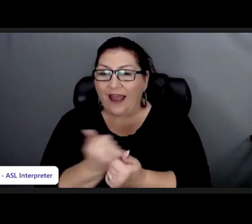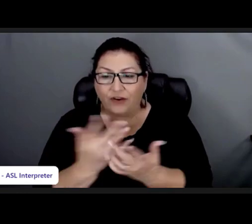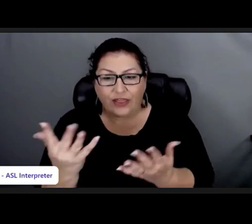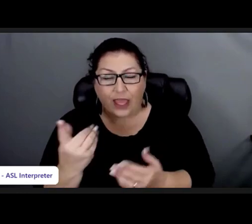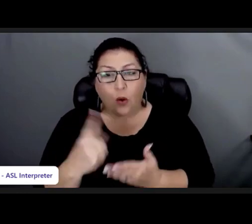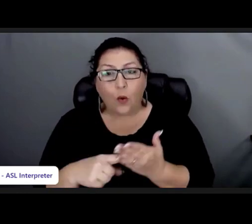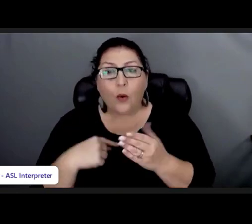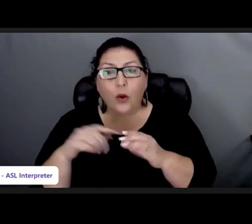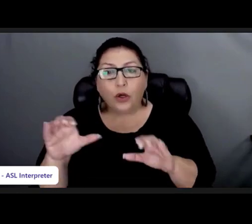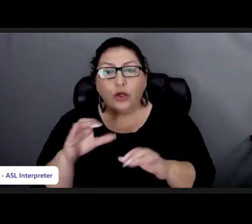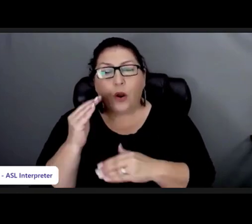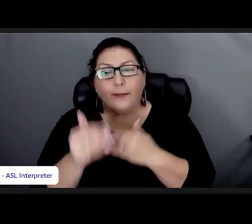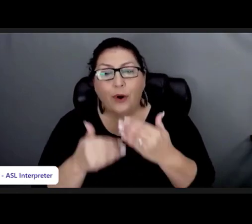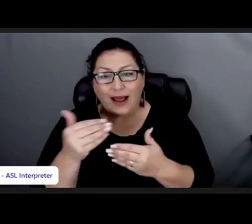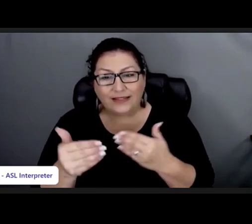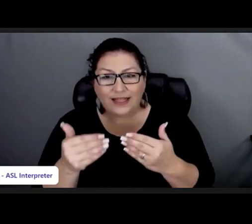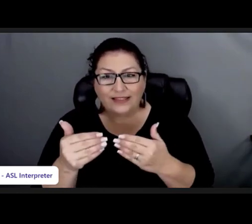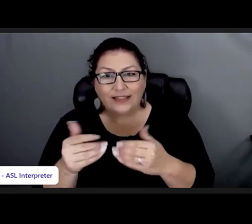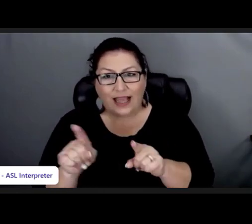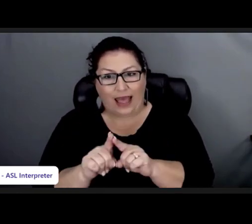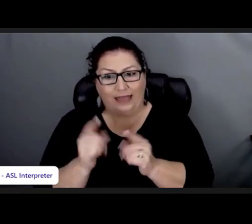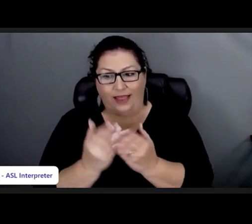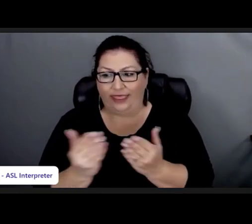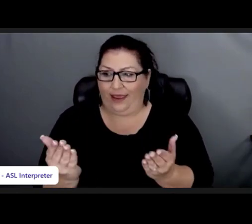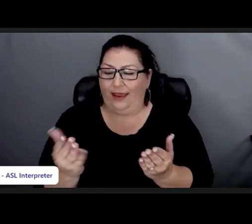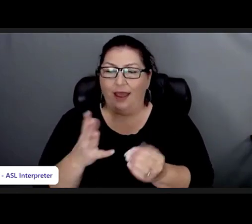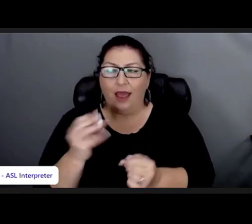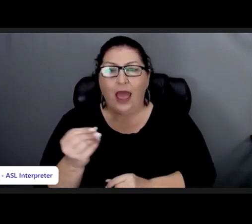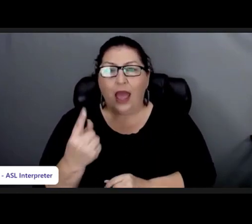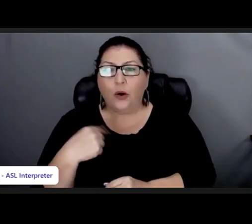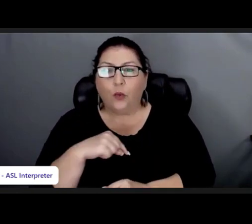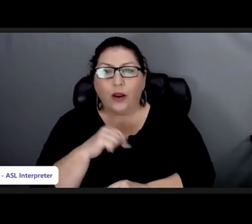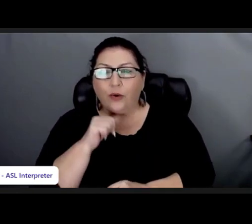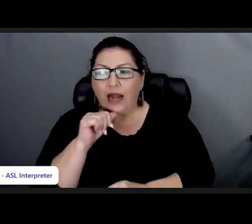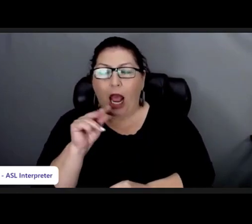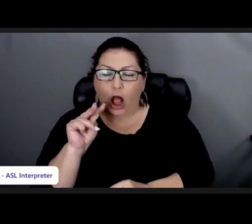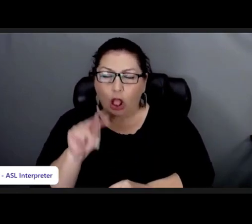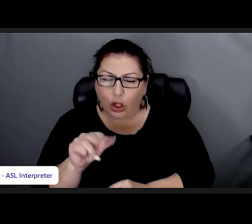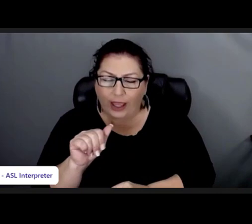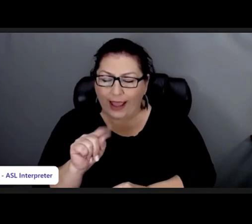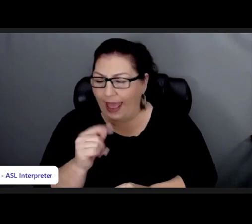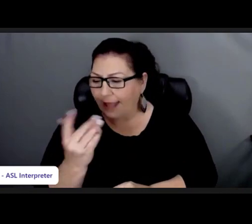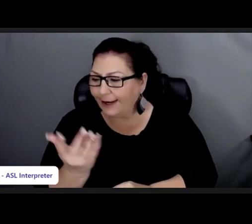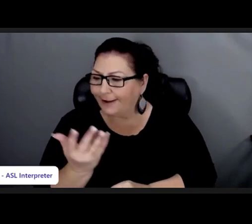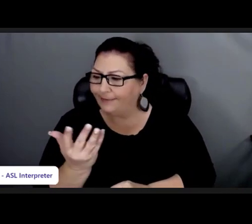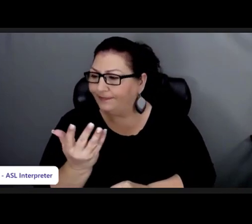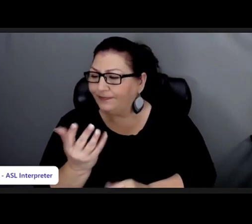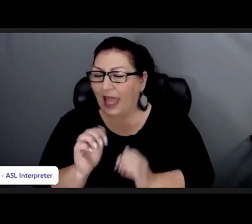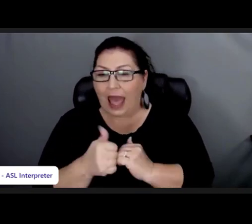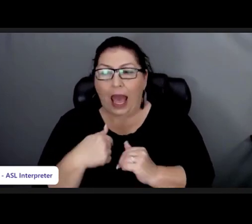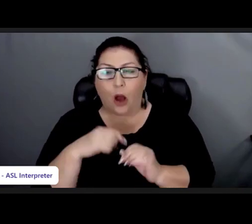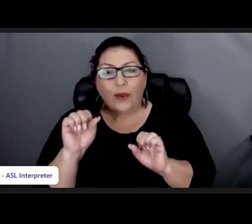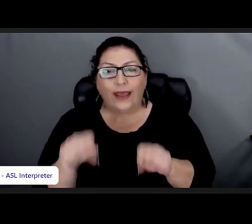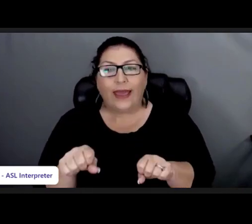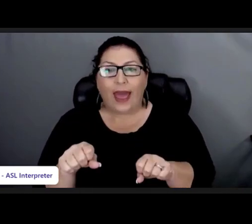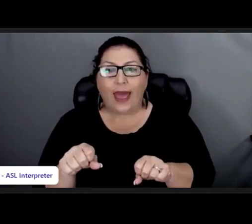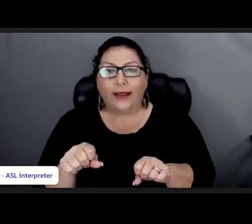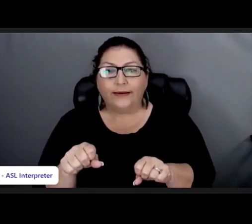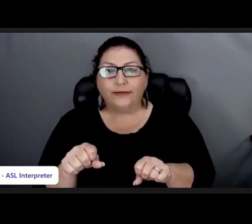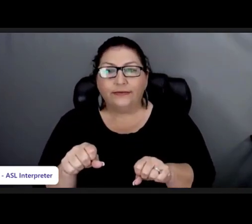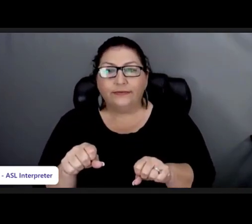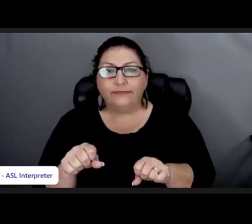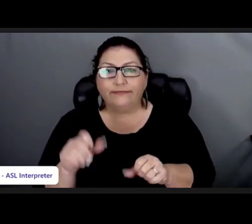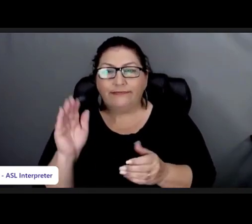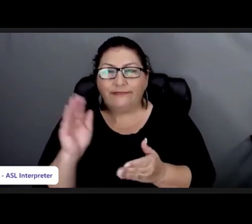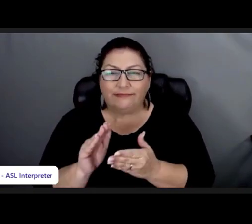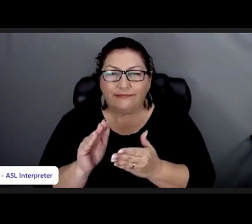just processing it as a thing, and we weren't looking at, like, how can we offset any sort